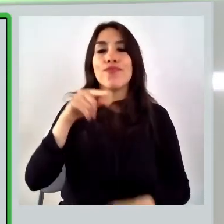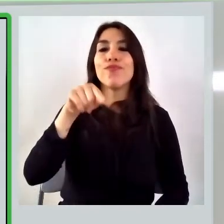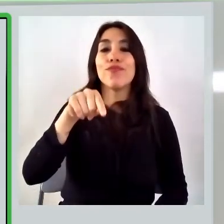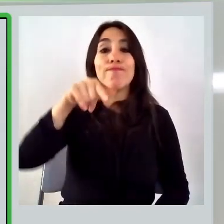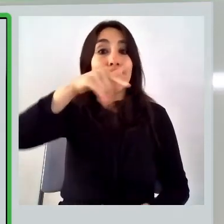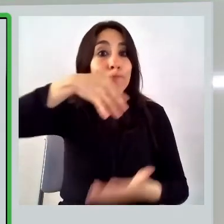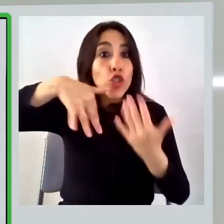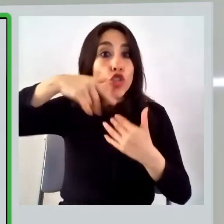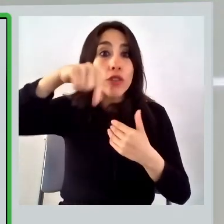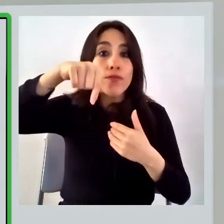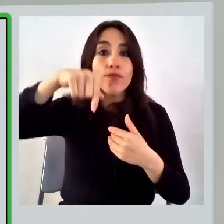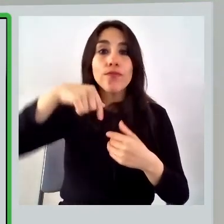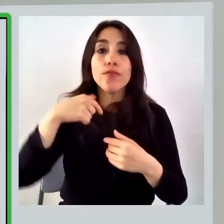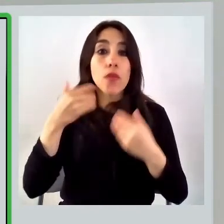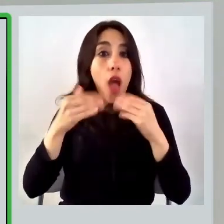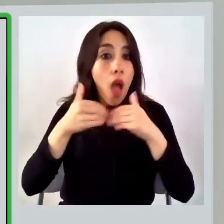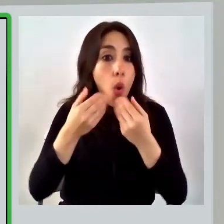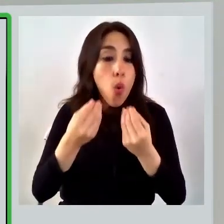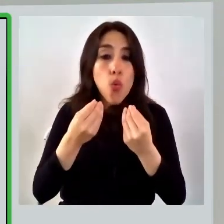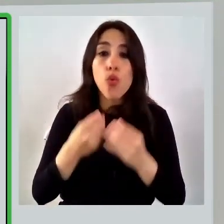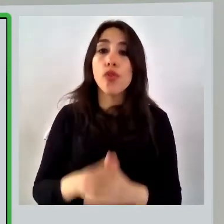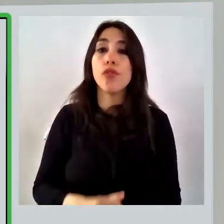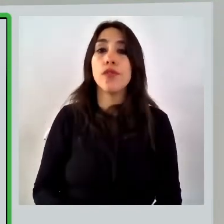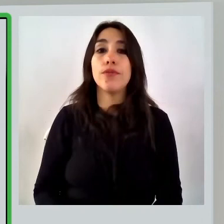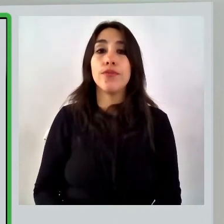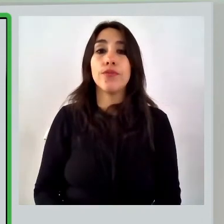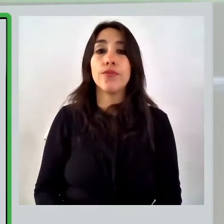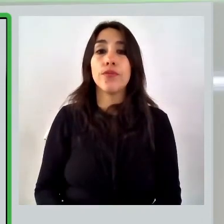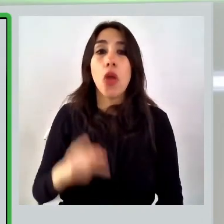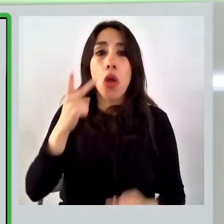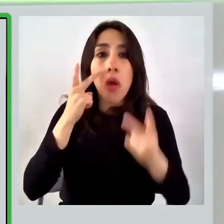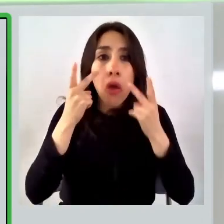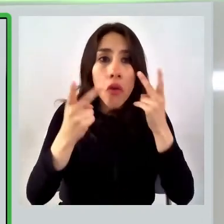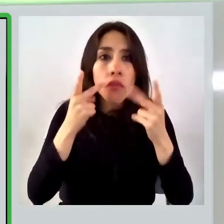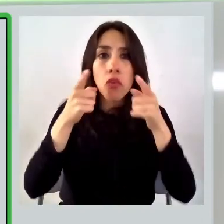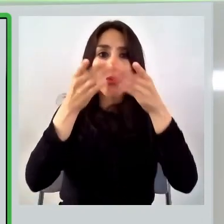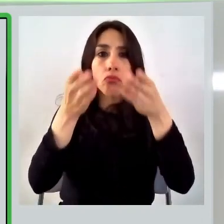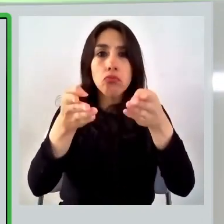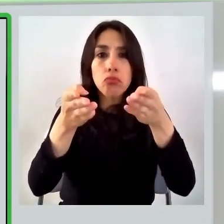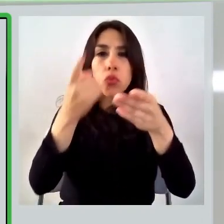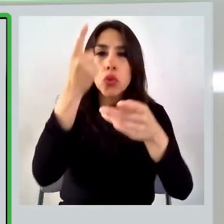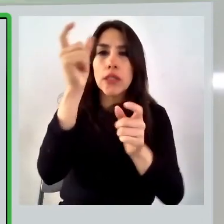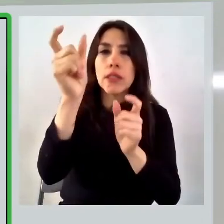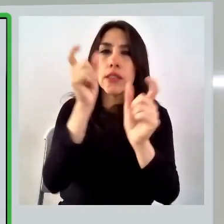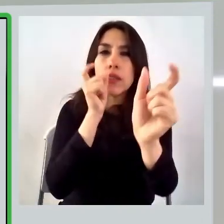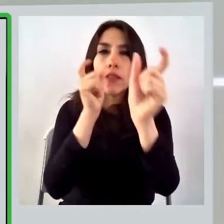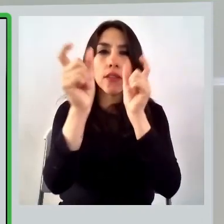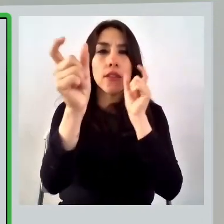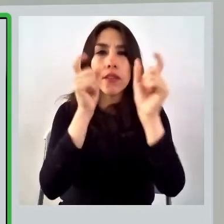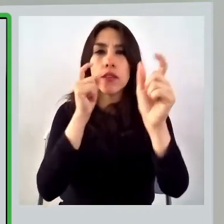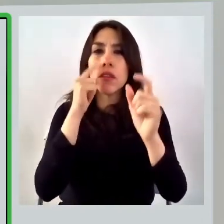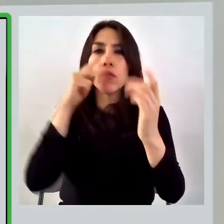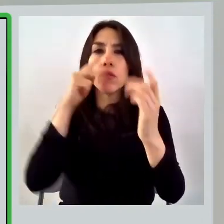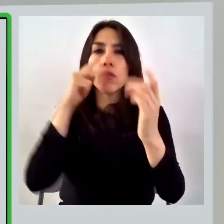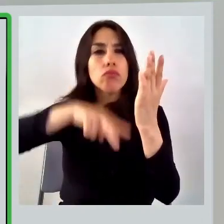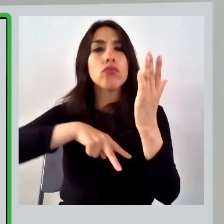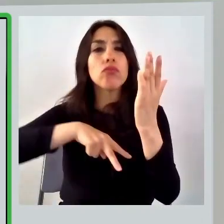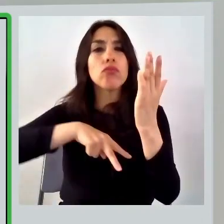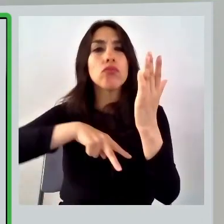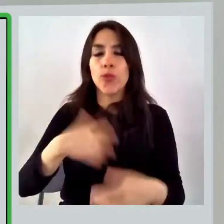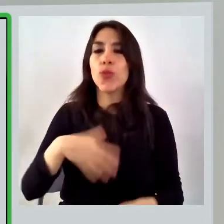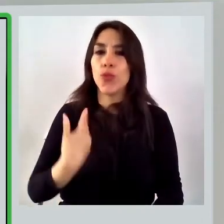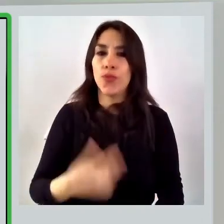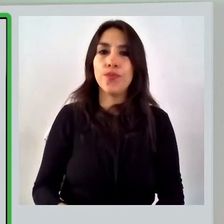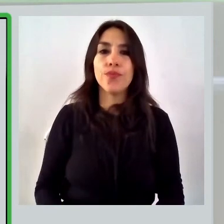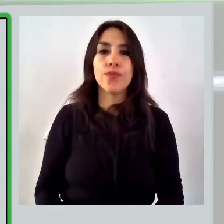the responses from our employees with disabilities to assess levels of what we call human potential, what's